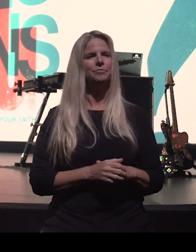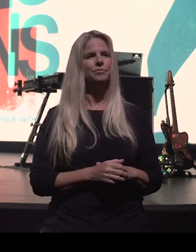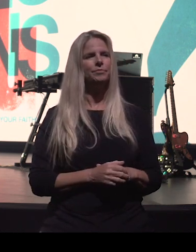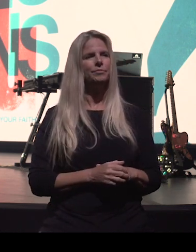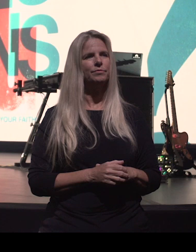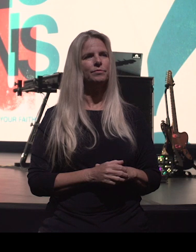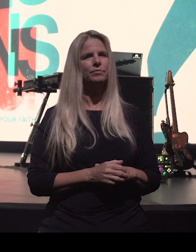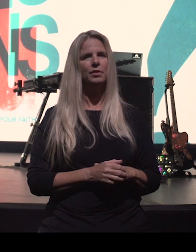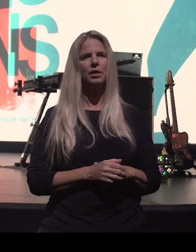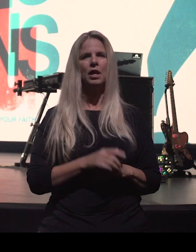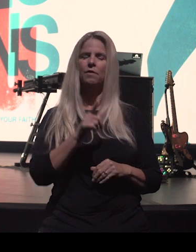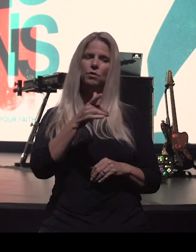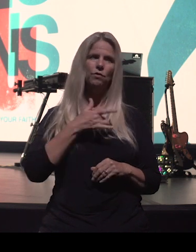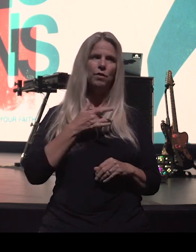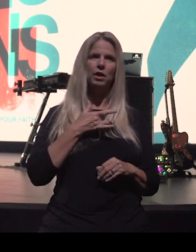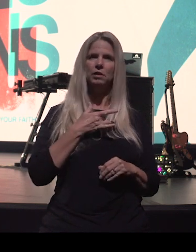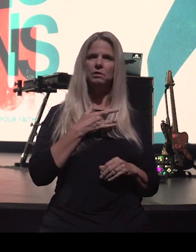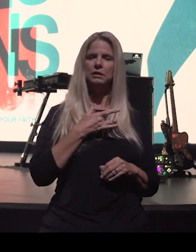You ever felt stuck?